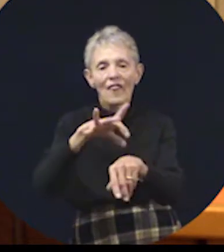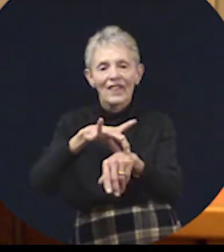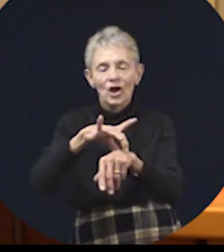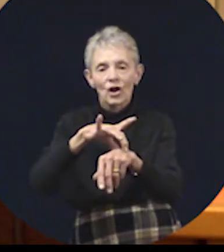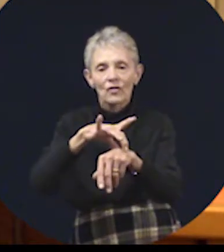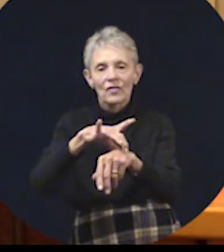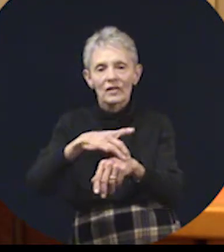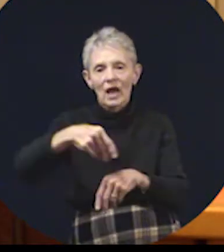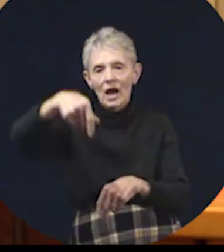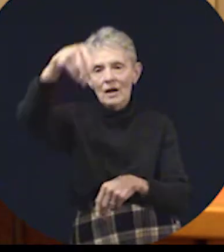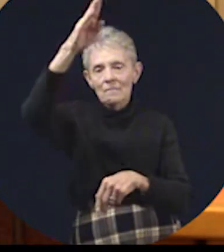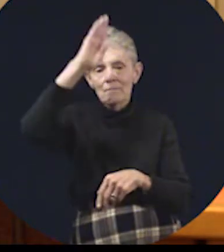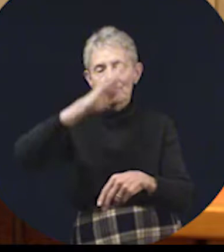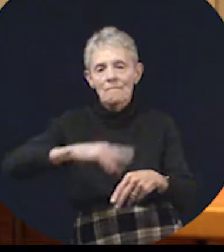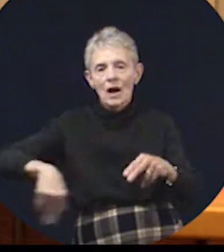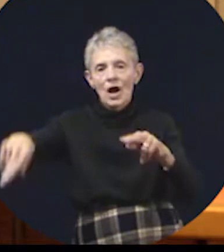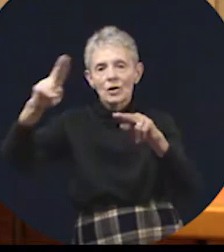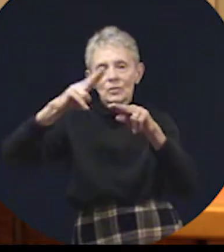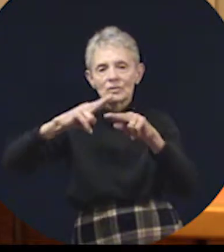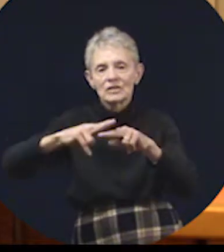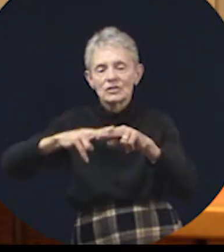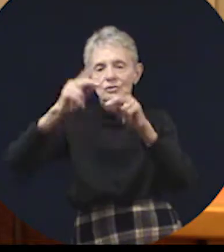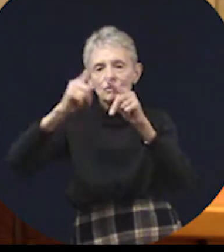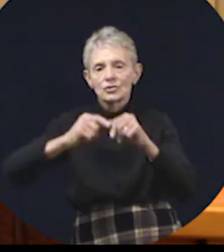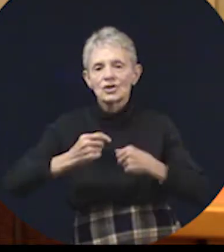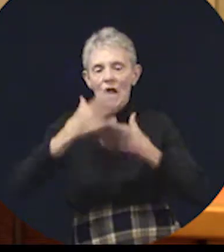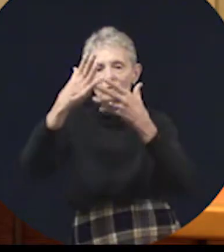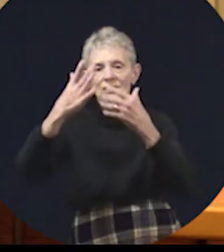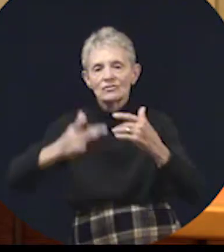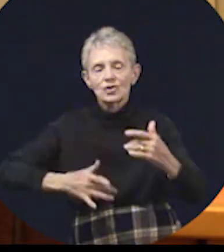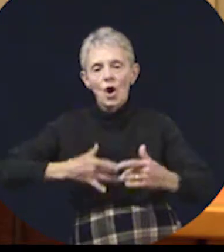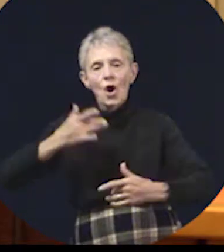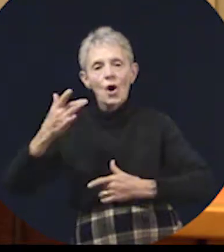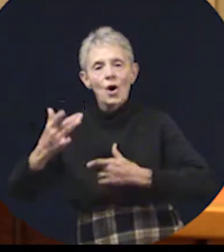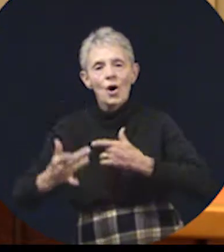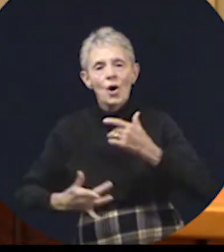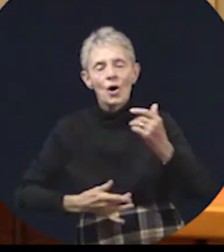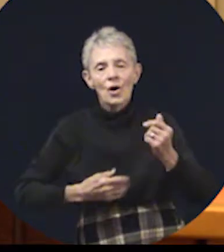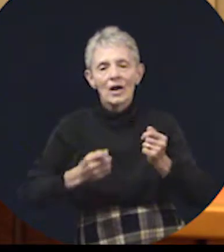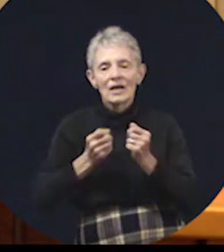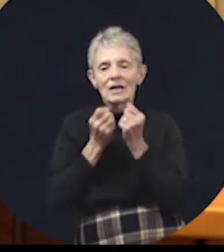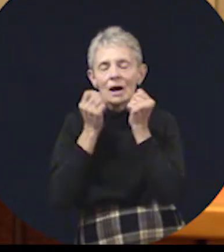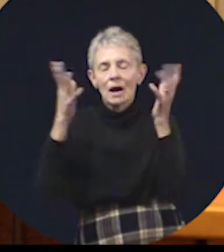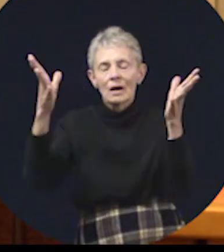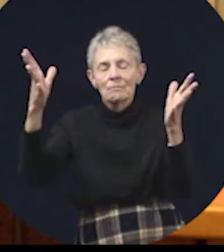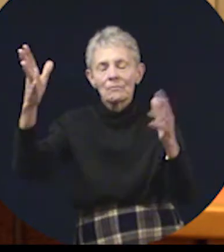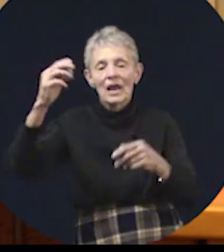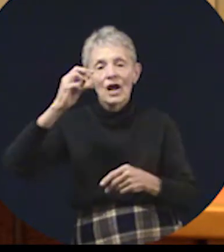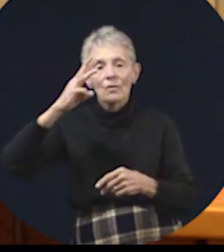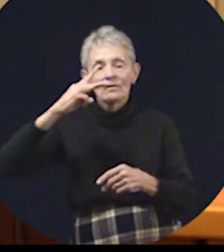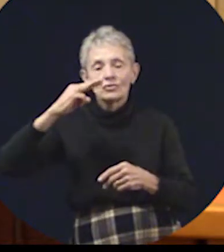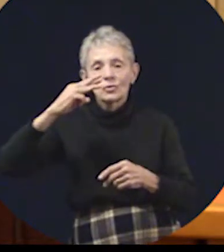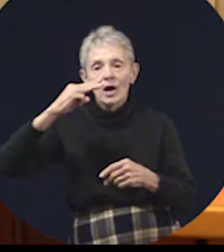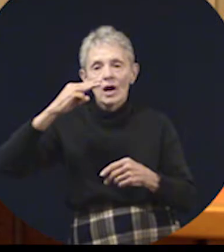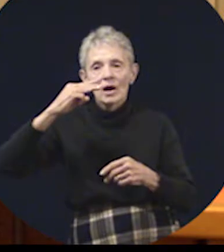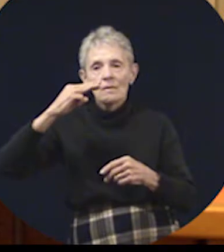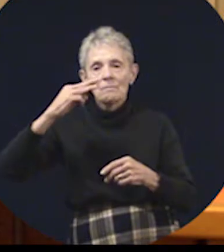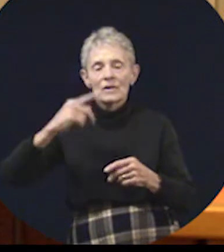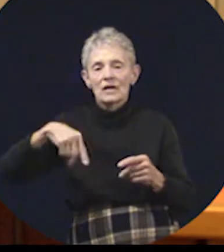earth. God mounts his throne to shouts of joy, a blare